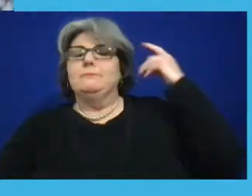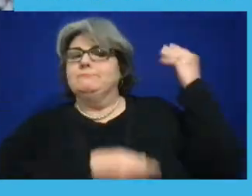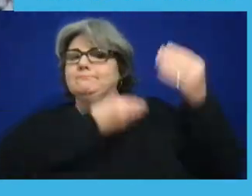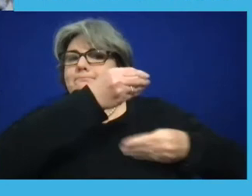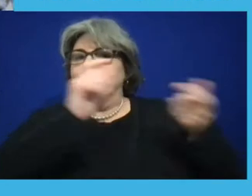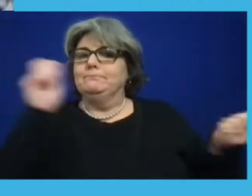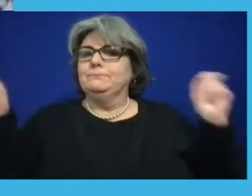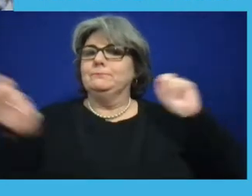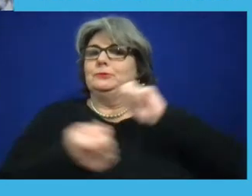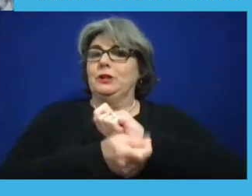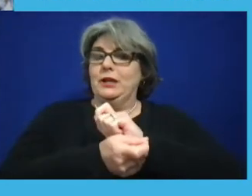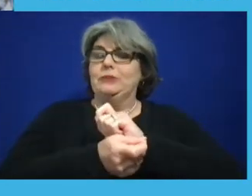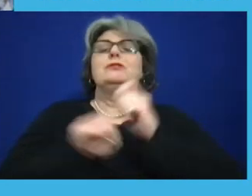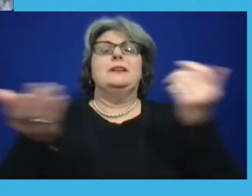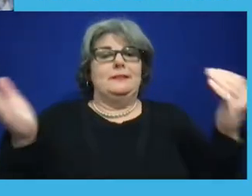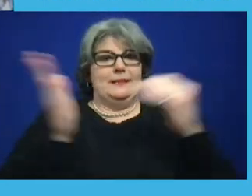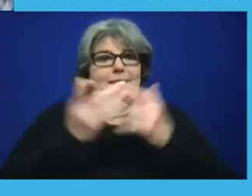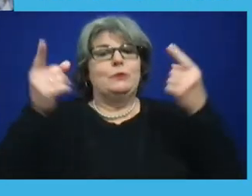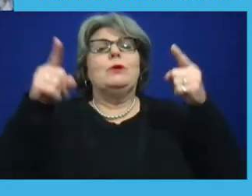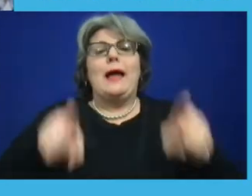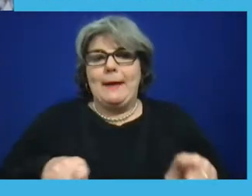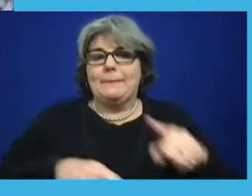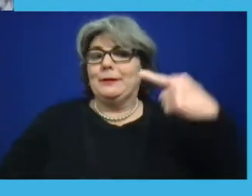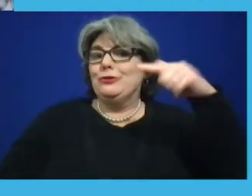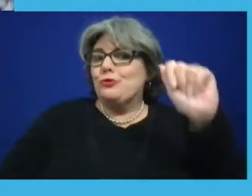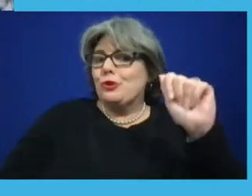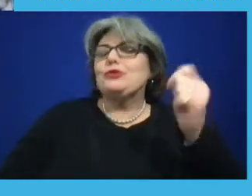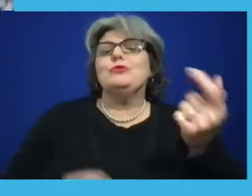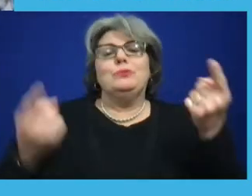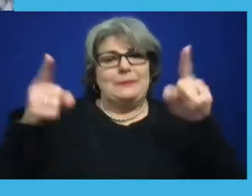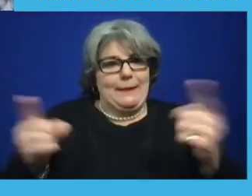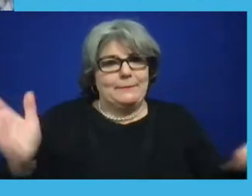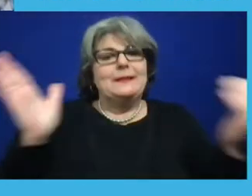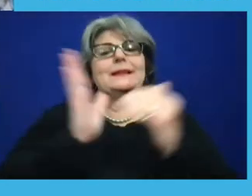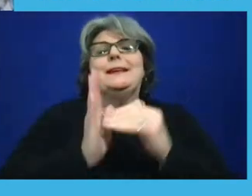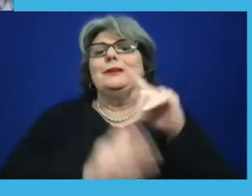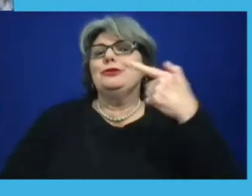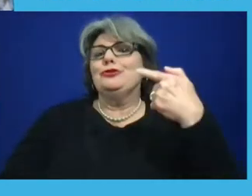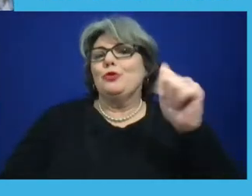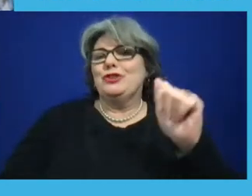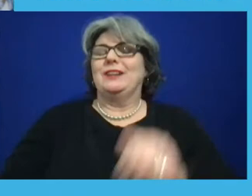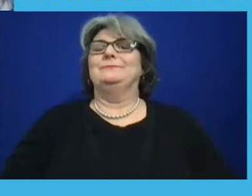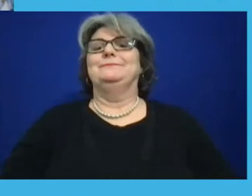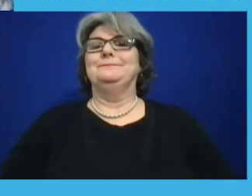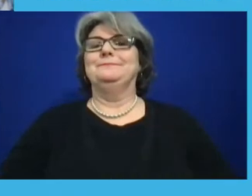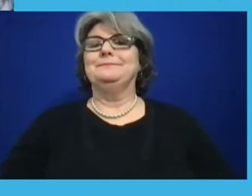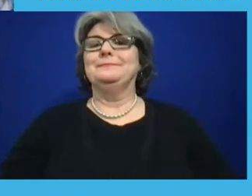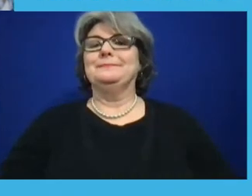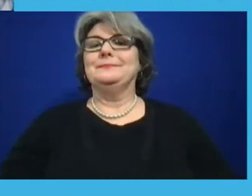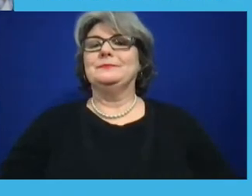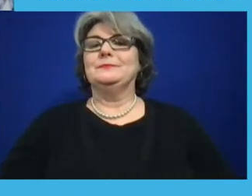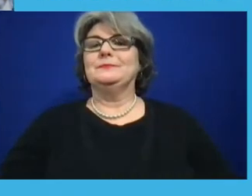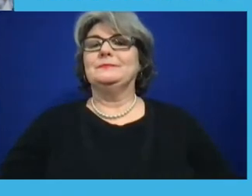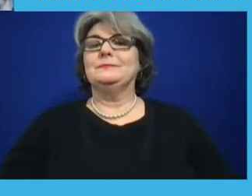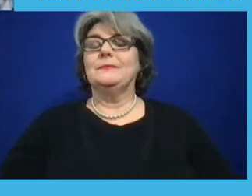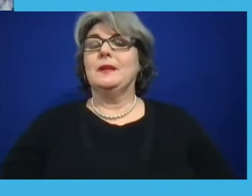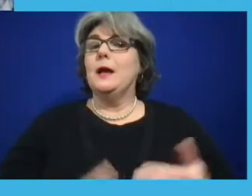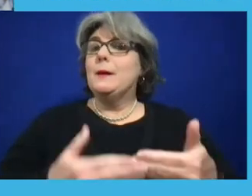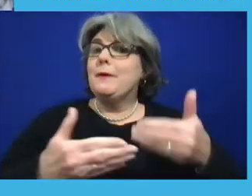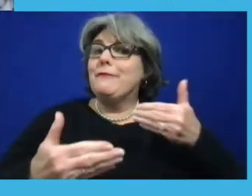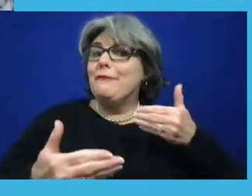We defied the conventional wisdom to deliver generational change, and we are about to do it again, Georgia. We're about to do it